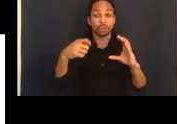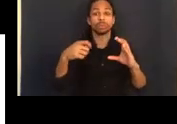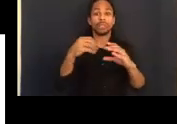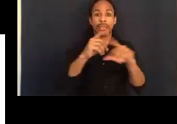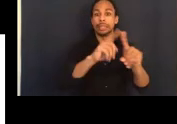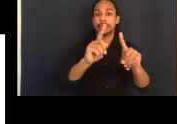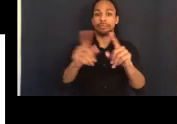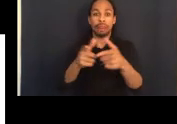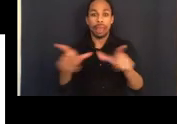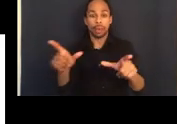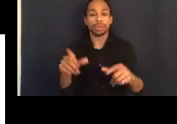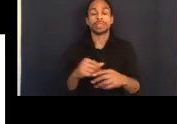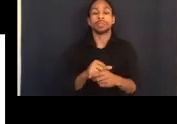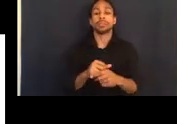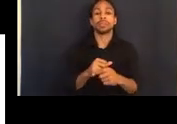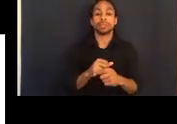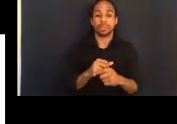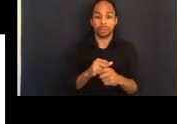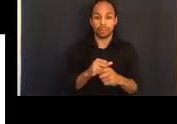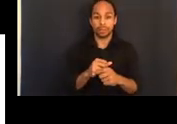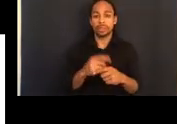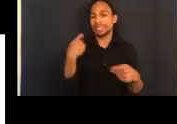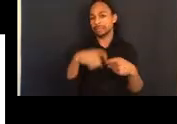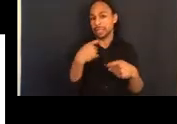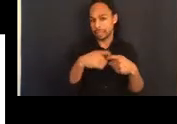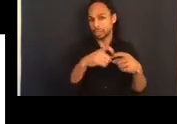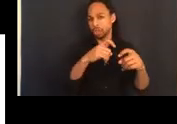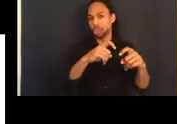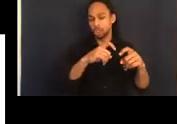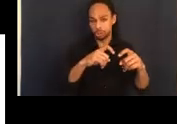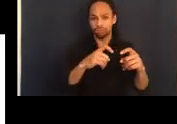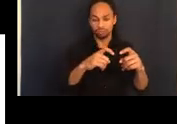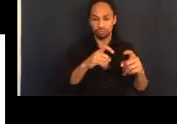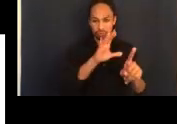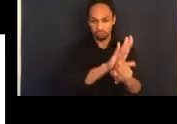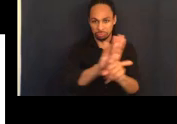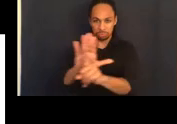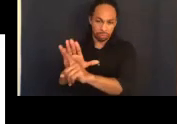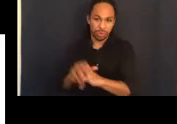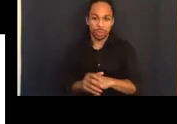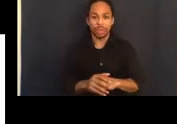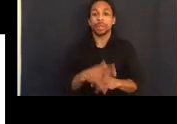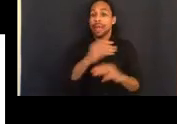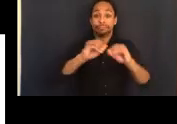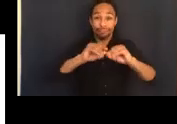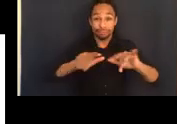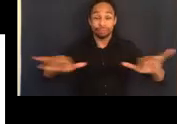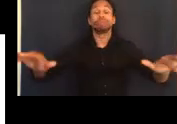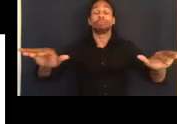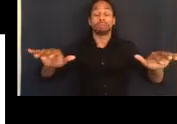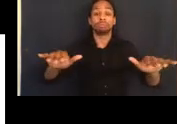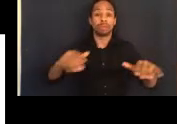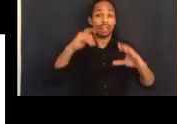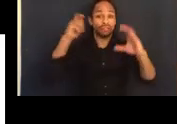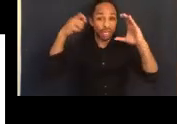languages. And we also created a list of resources at a binational level for videos